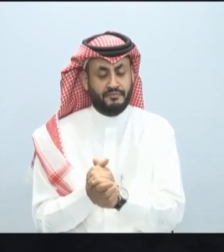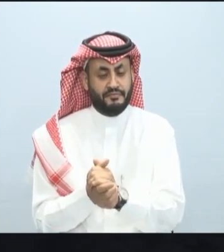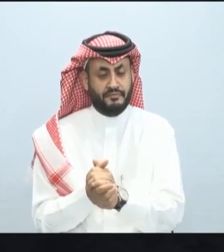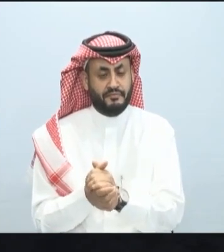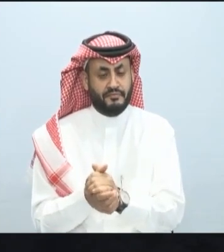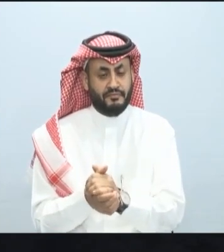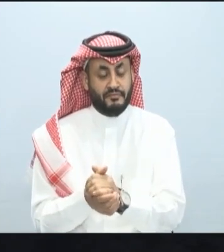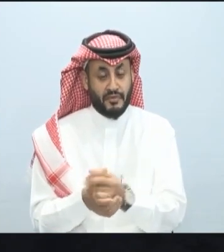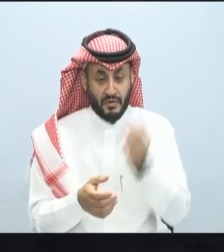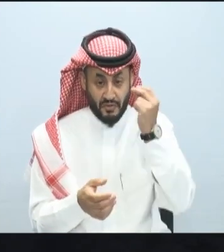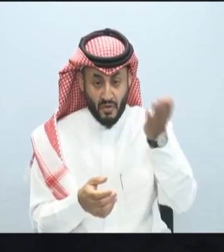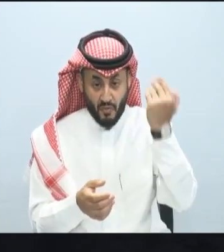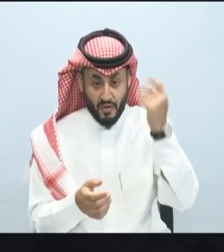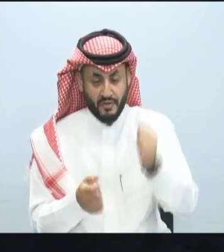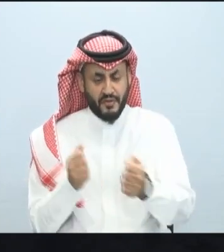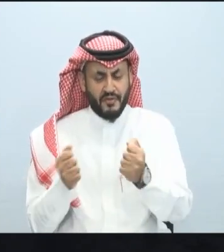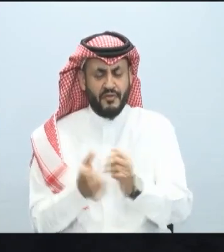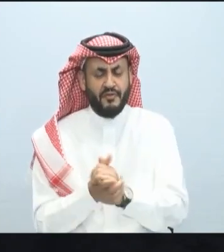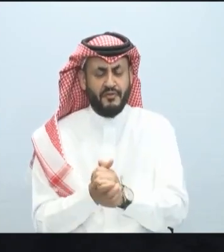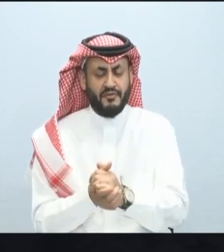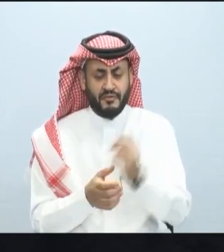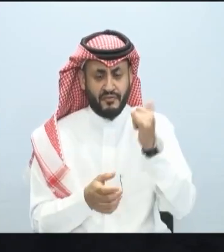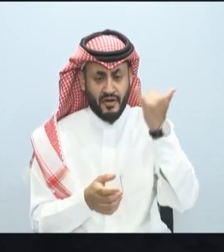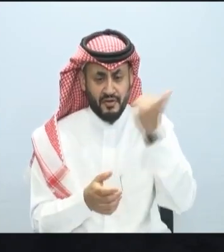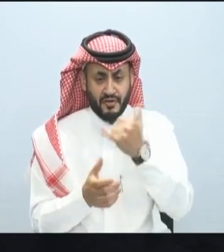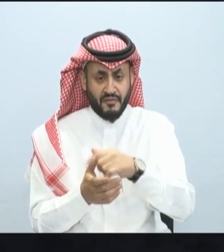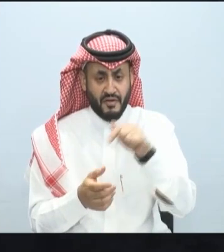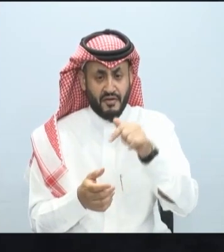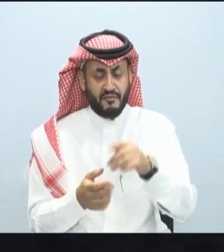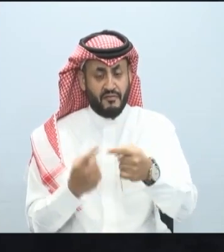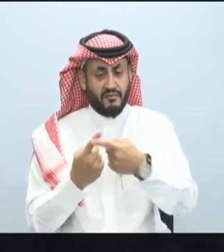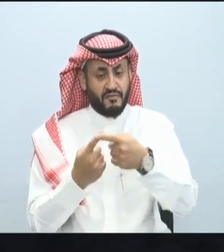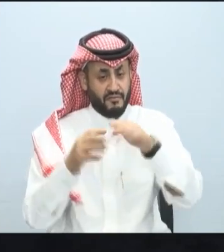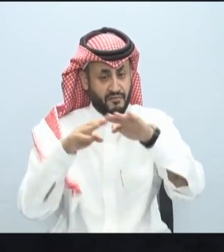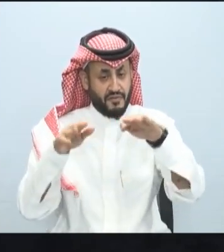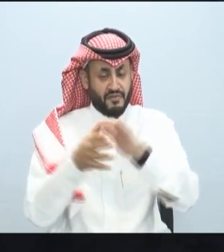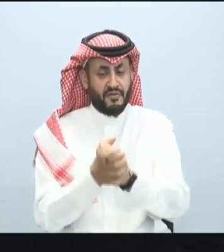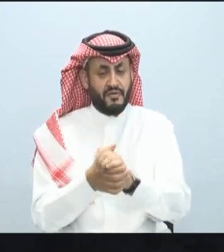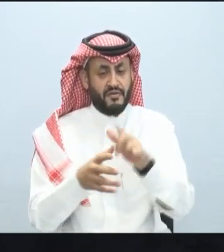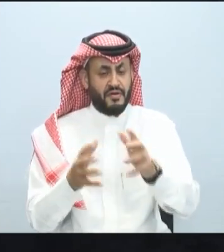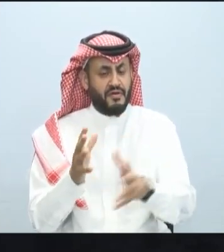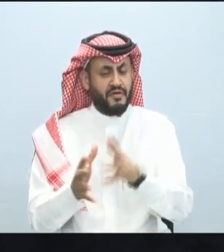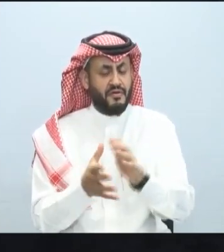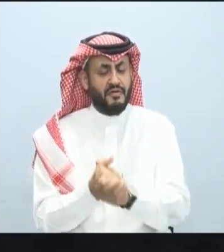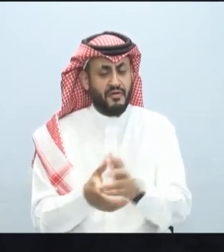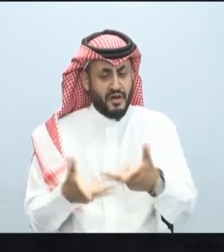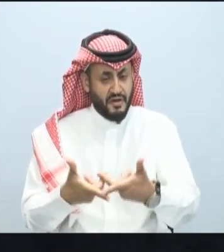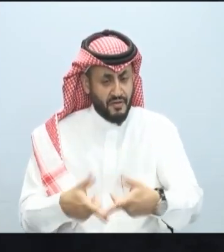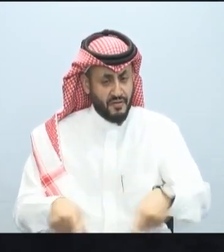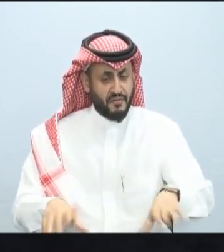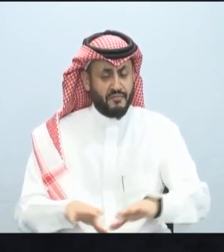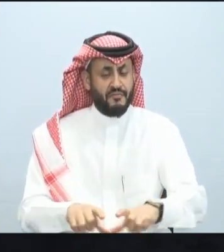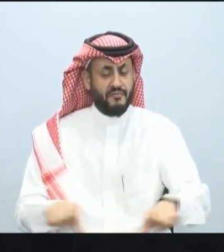we did in our previous essays, it is necessary to have an introduction, and then there is going to be a closure or a